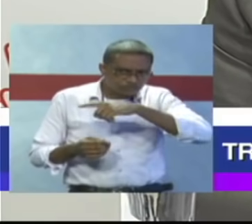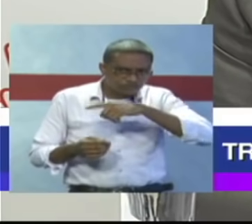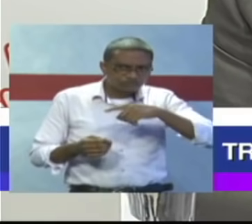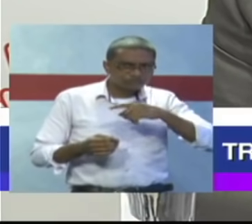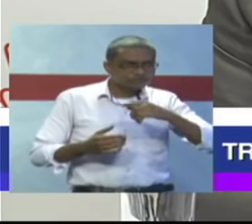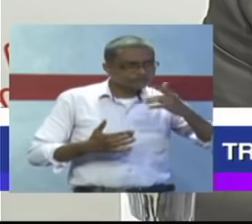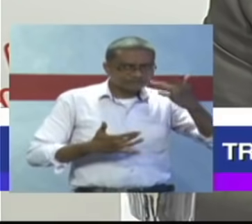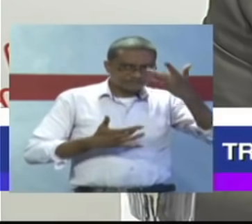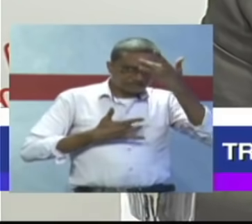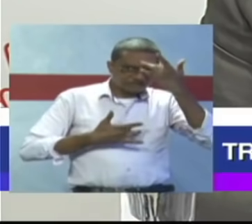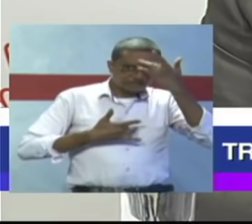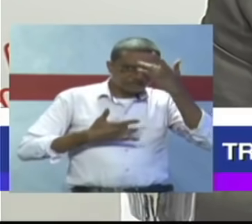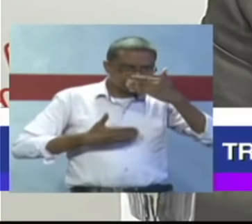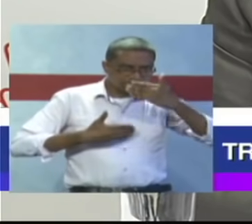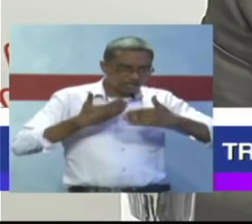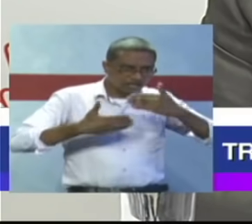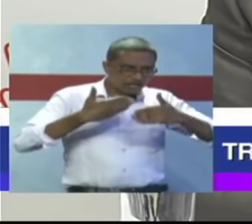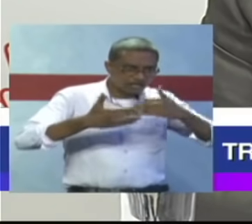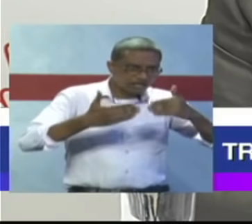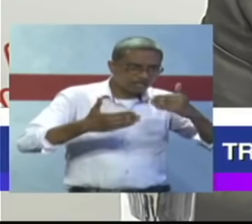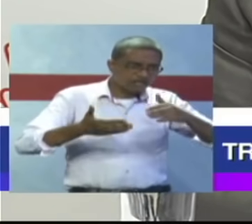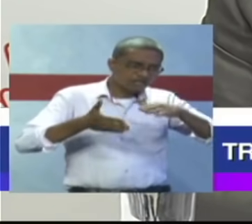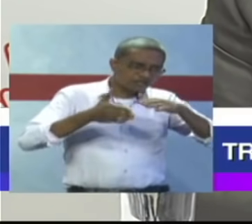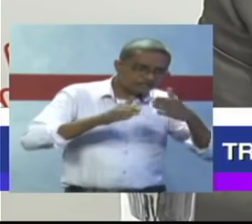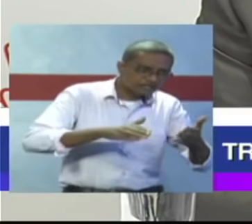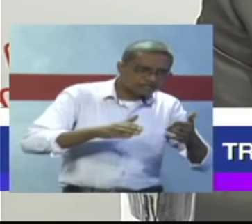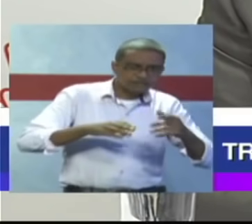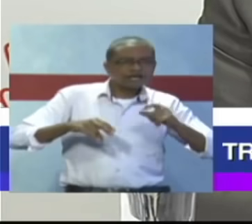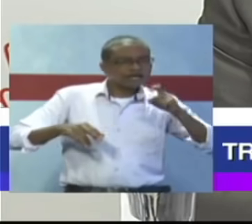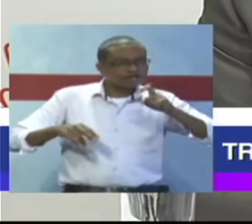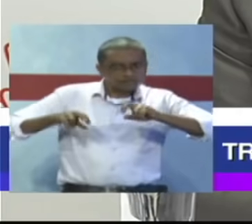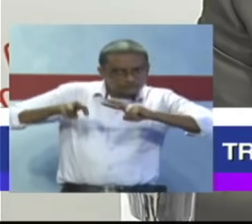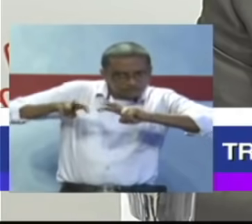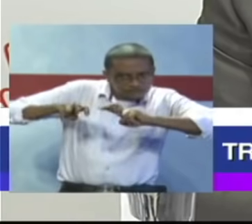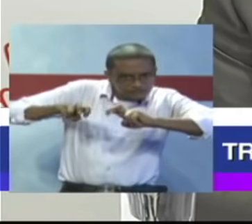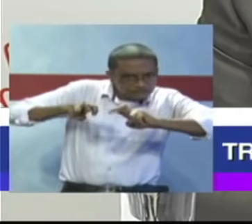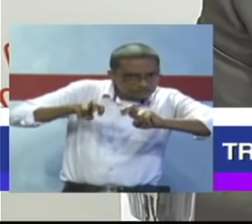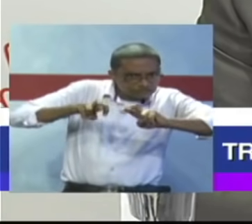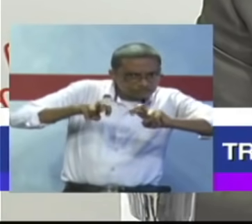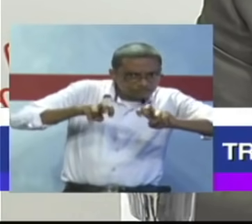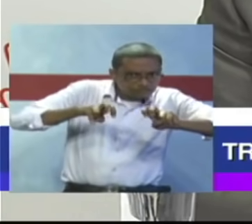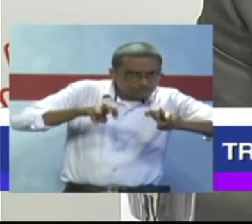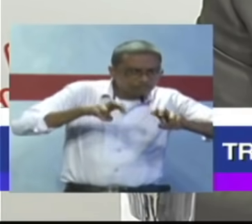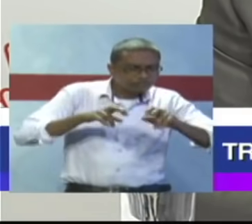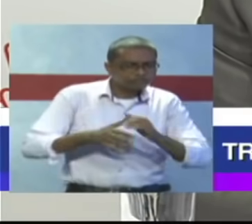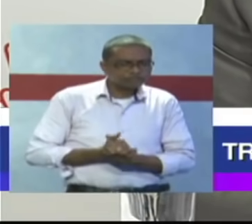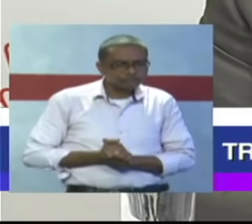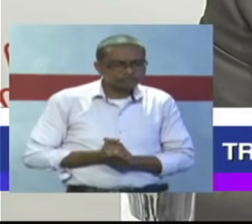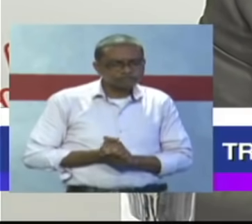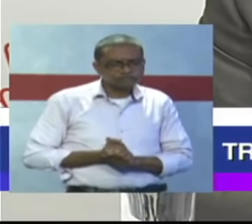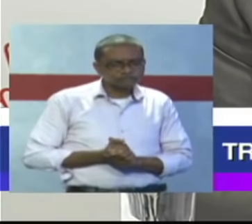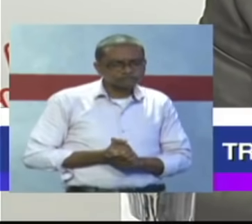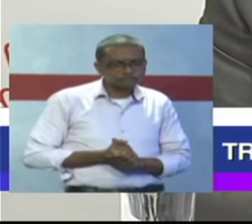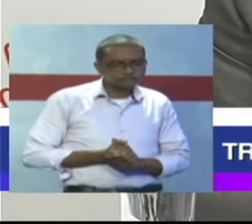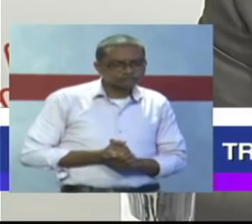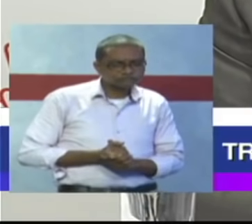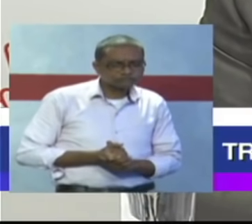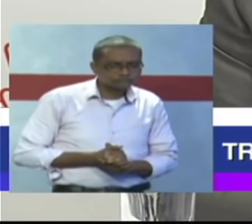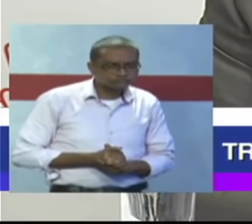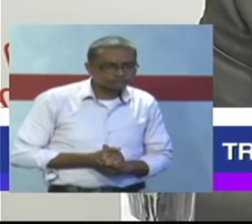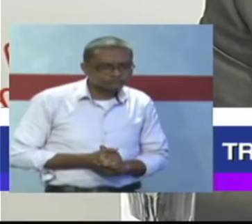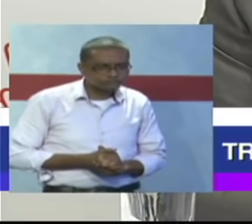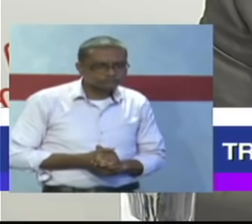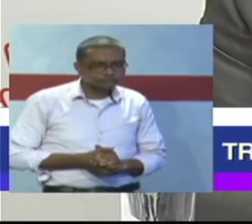death was something unusual as opposed to what has established itself as the sort of